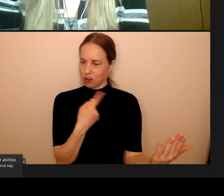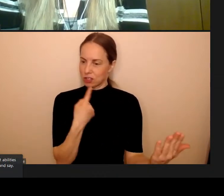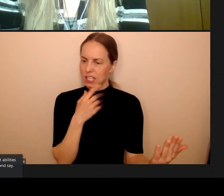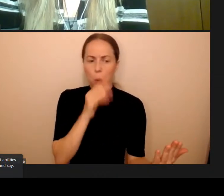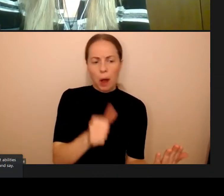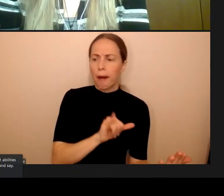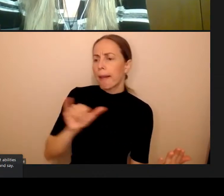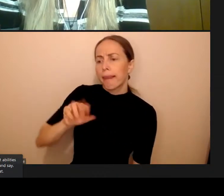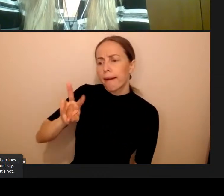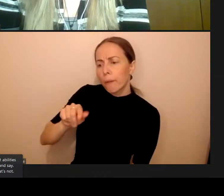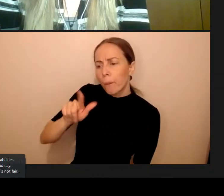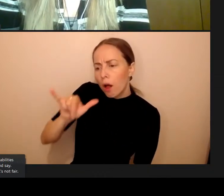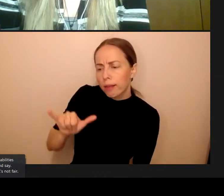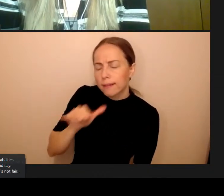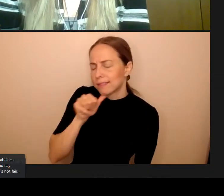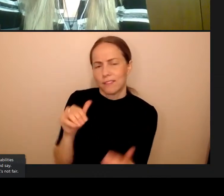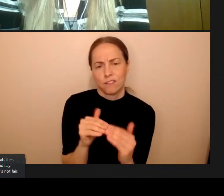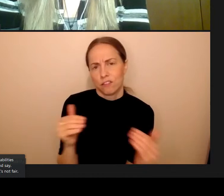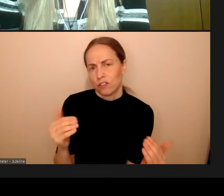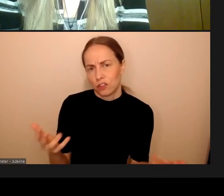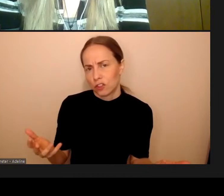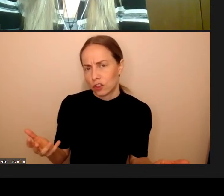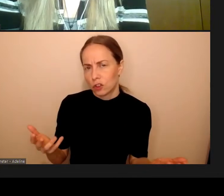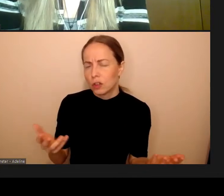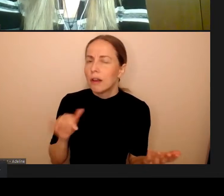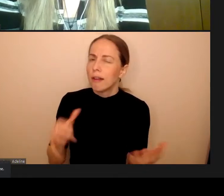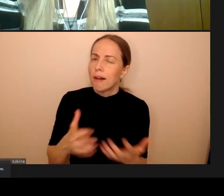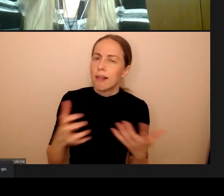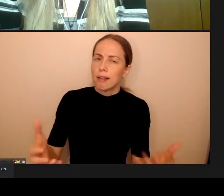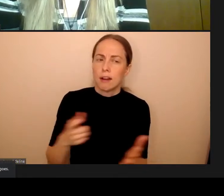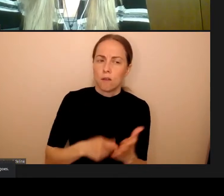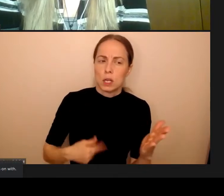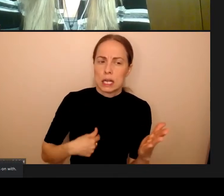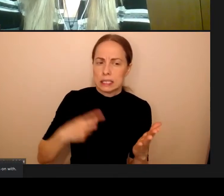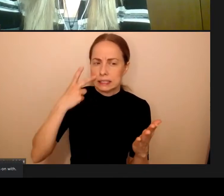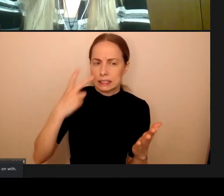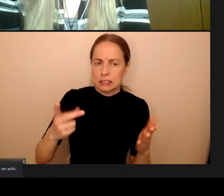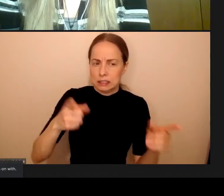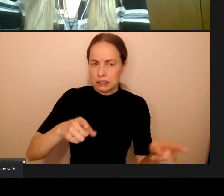like Wally? Because that's not fair. And so that's a lot of what I see goes on with